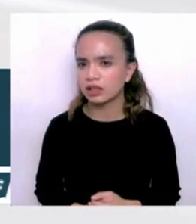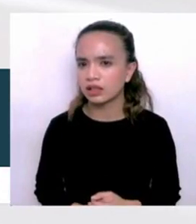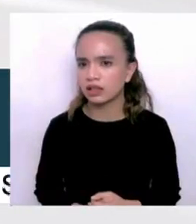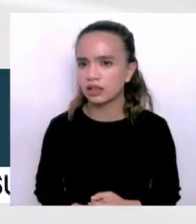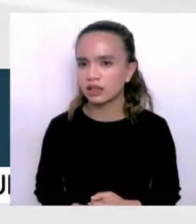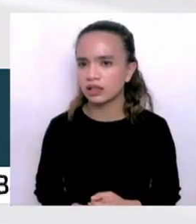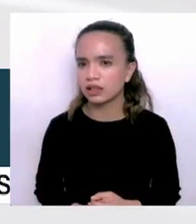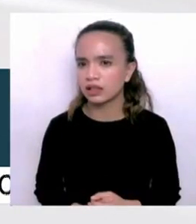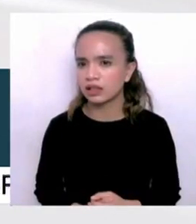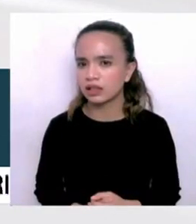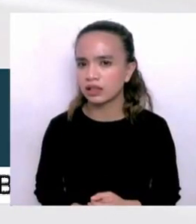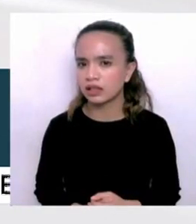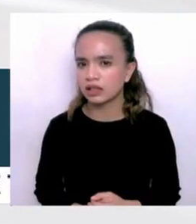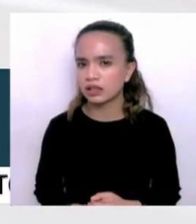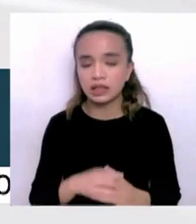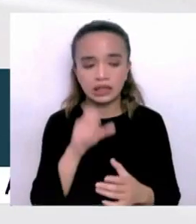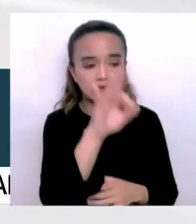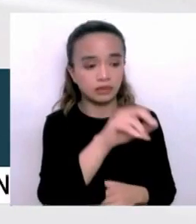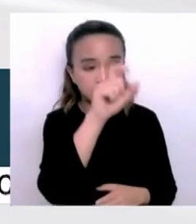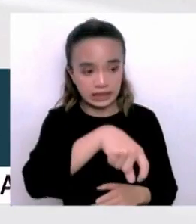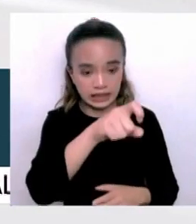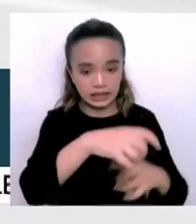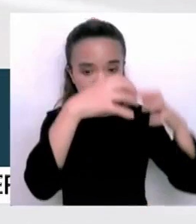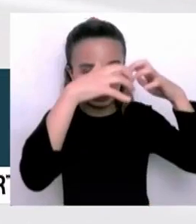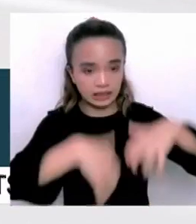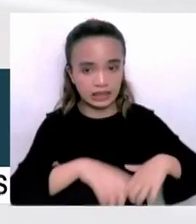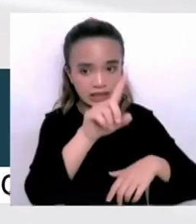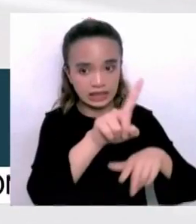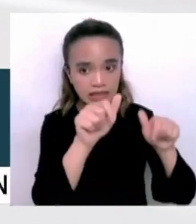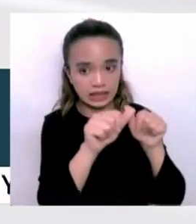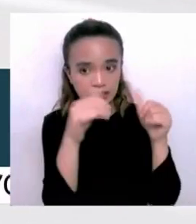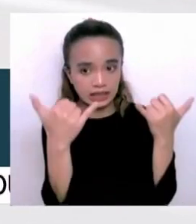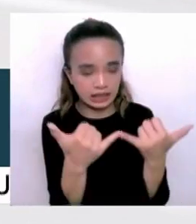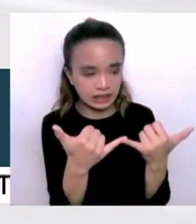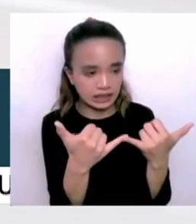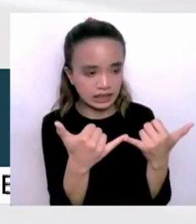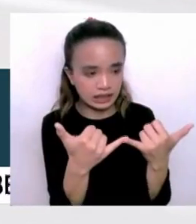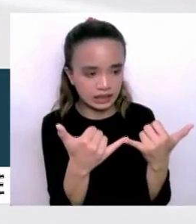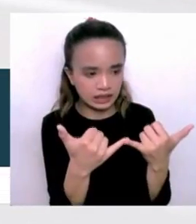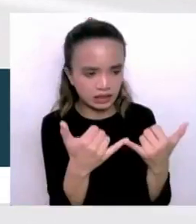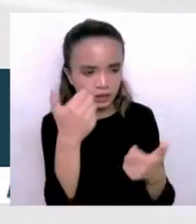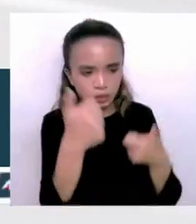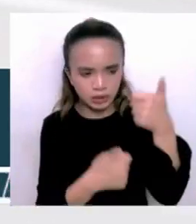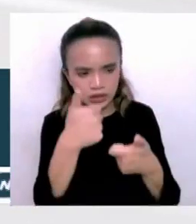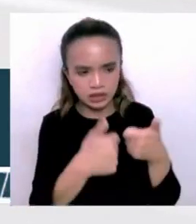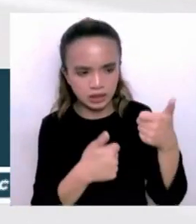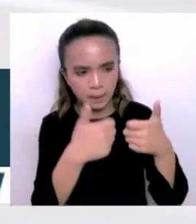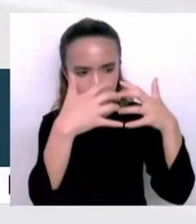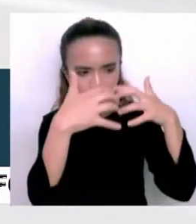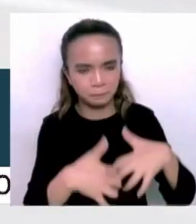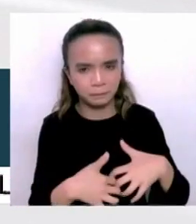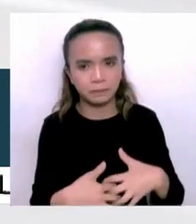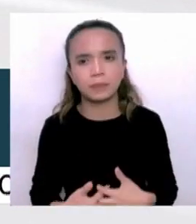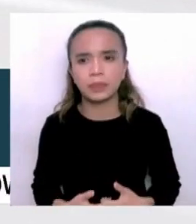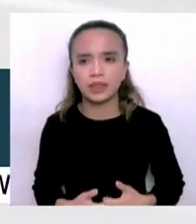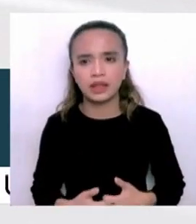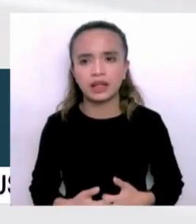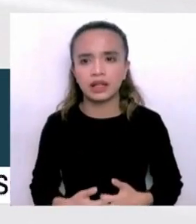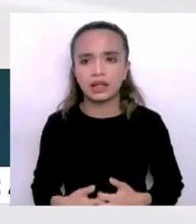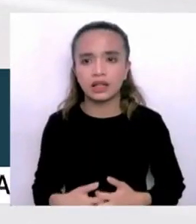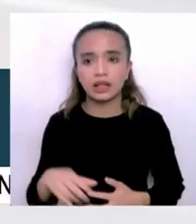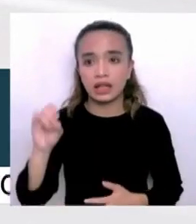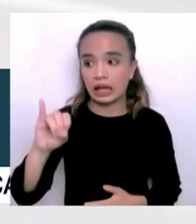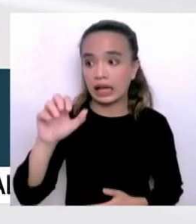Please. If the need to abolish one agency arises, which one would it be and why?